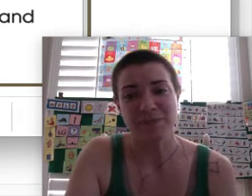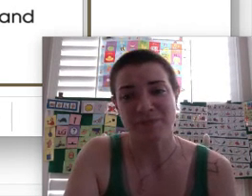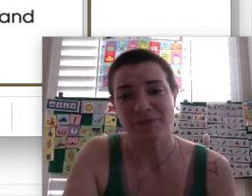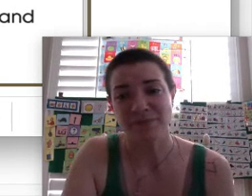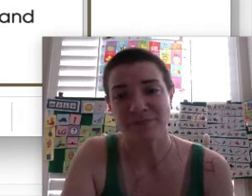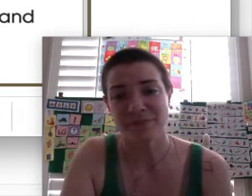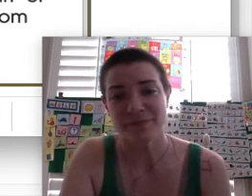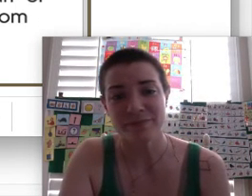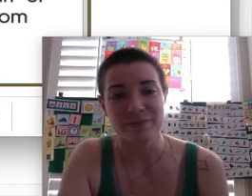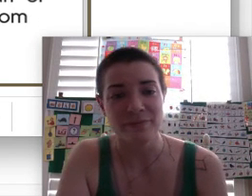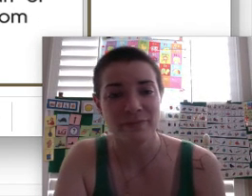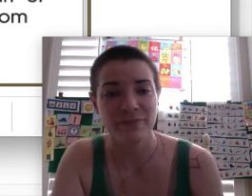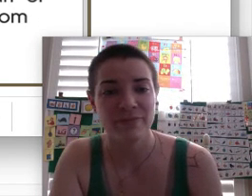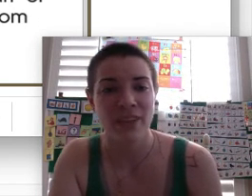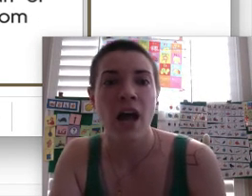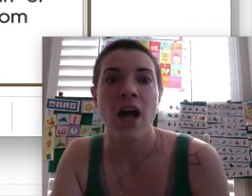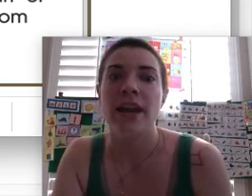anything.